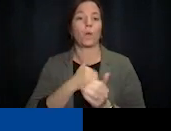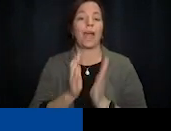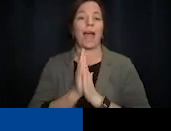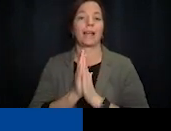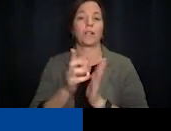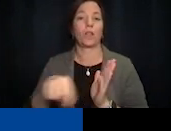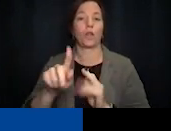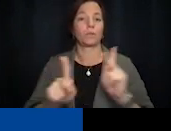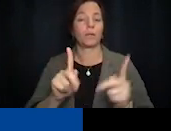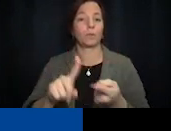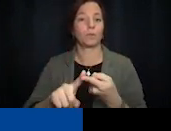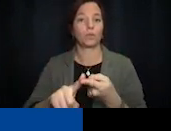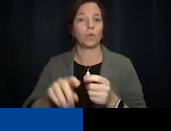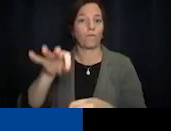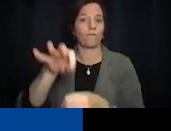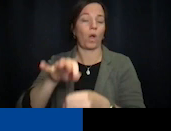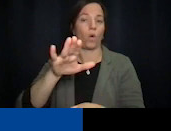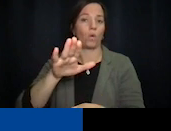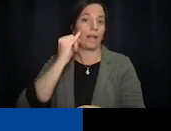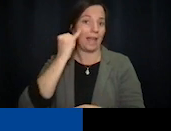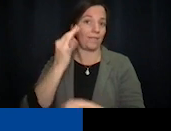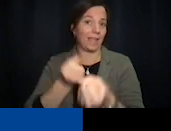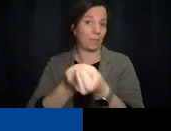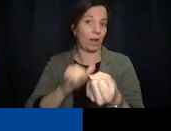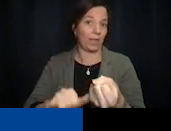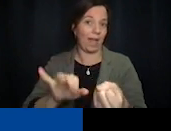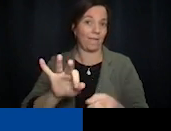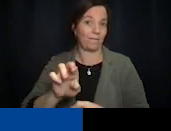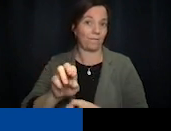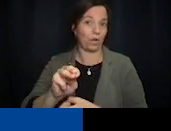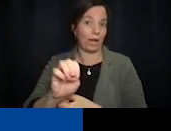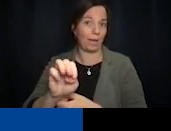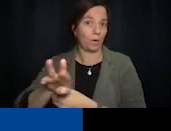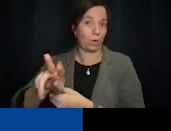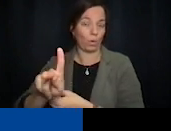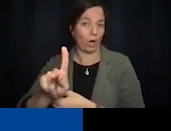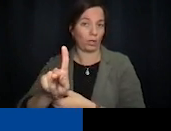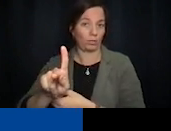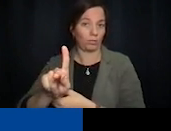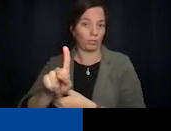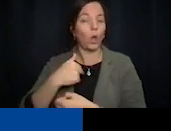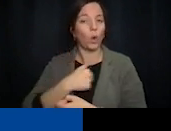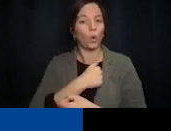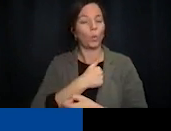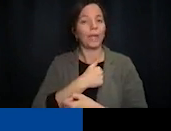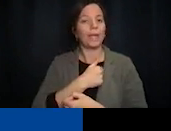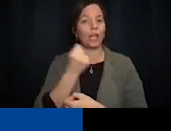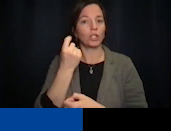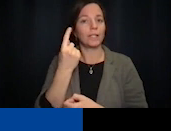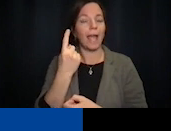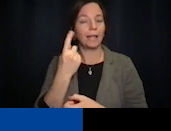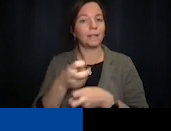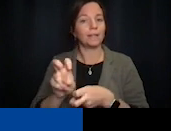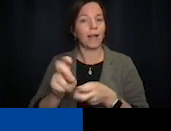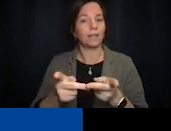to vote on whether they supported the framework or not. And, you know, recognizing we're in a tough spot, it's been legislated to us, and the way